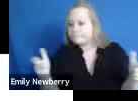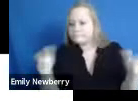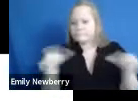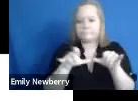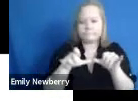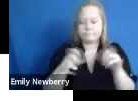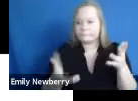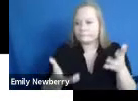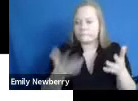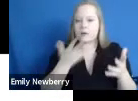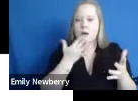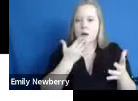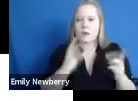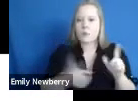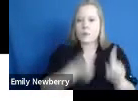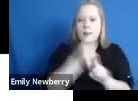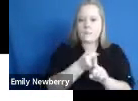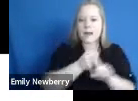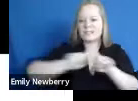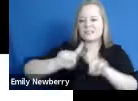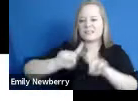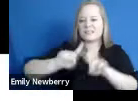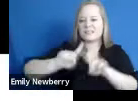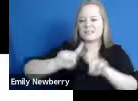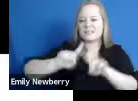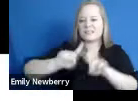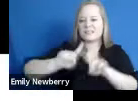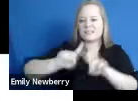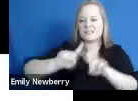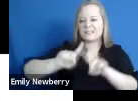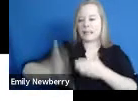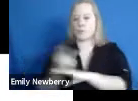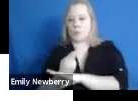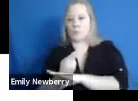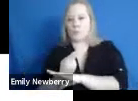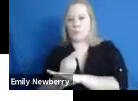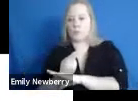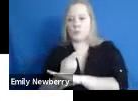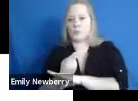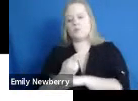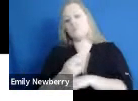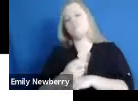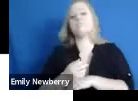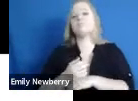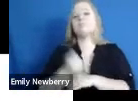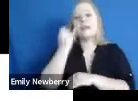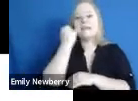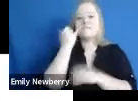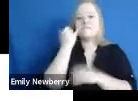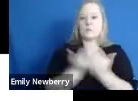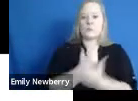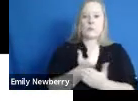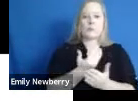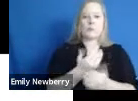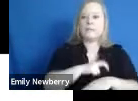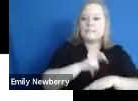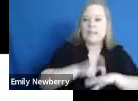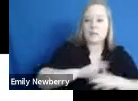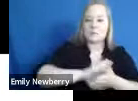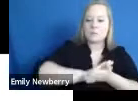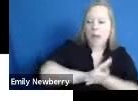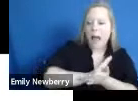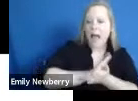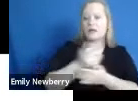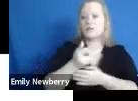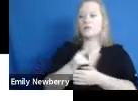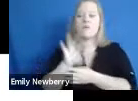what impacts this might have to an end-use market. If it's fresh on the table, mashed potatoes, French